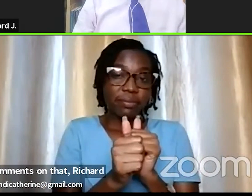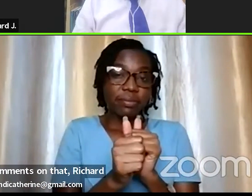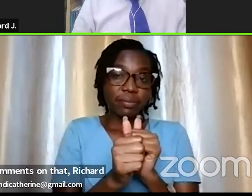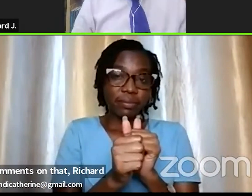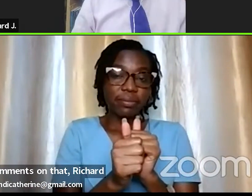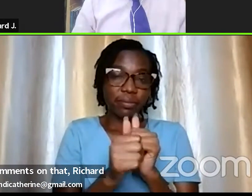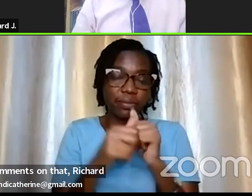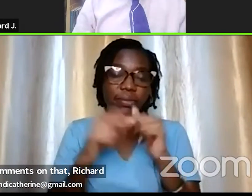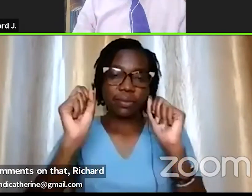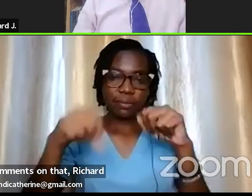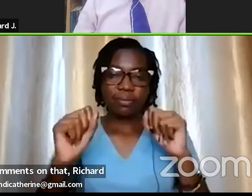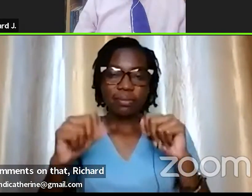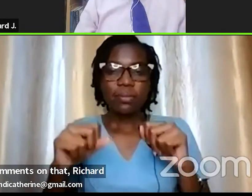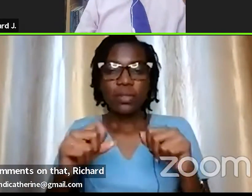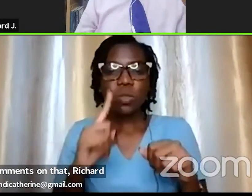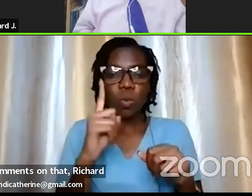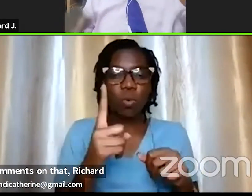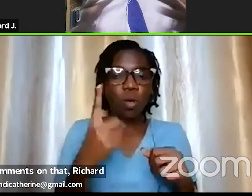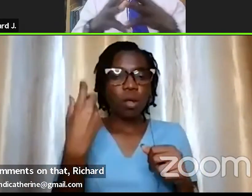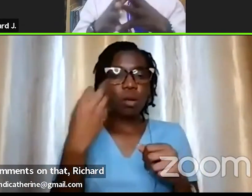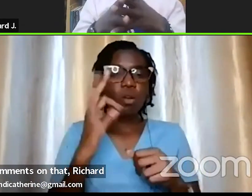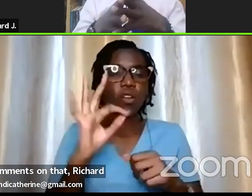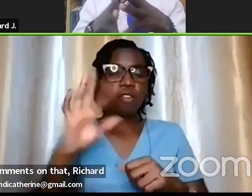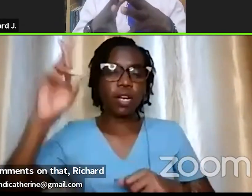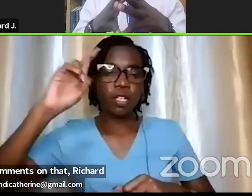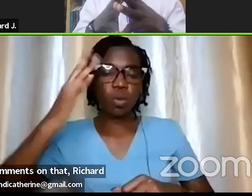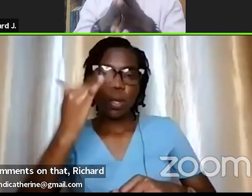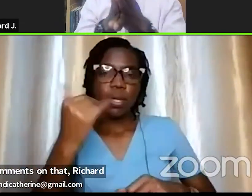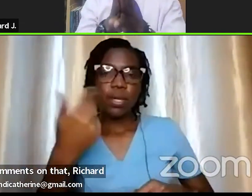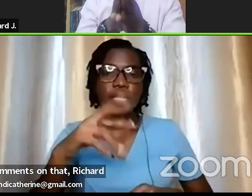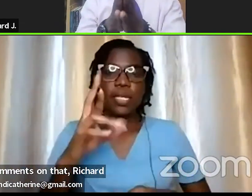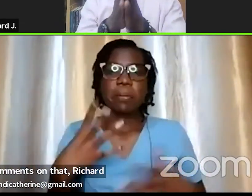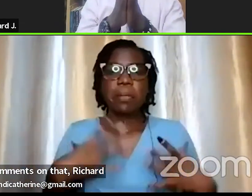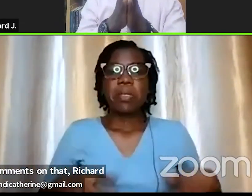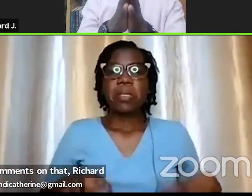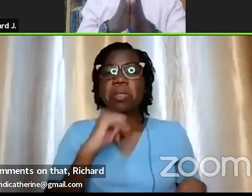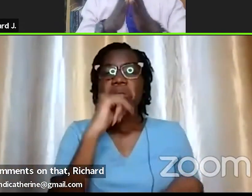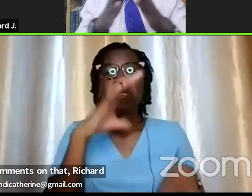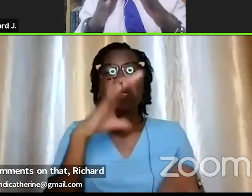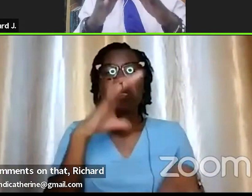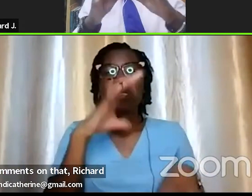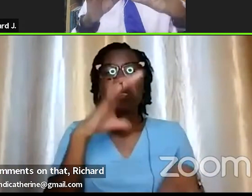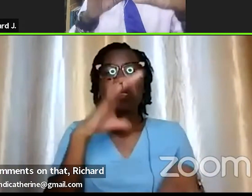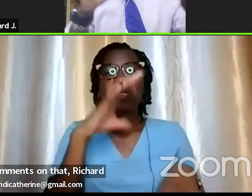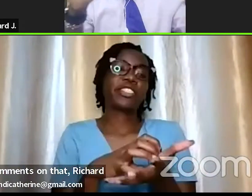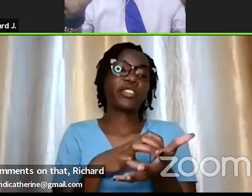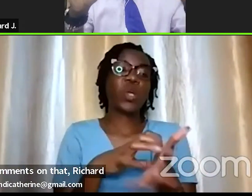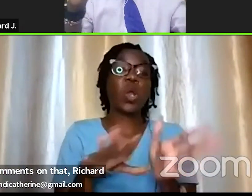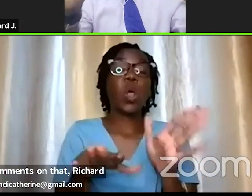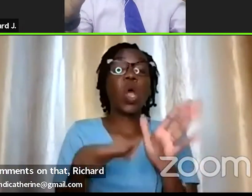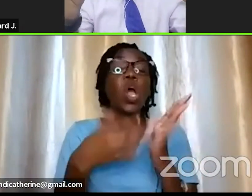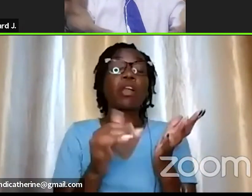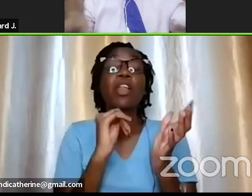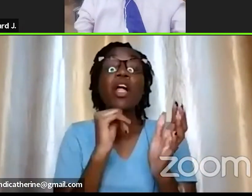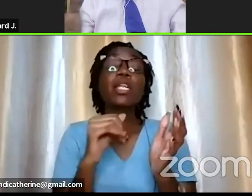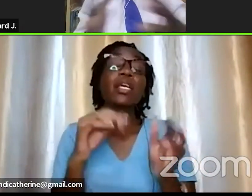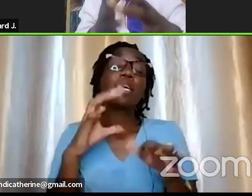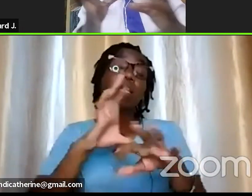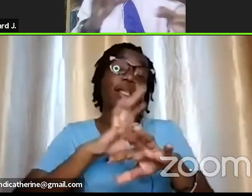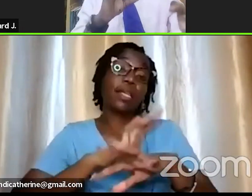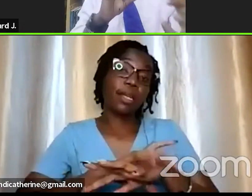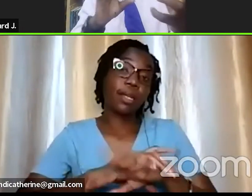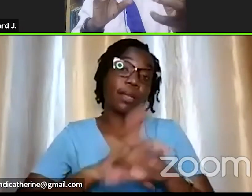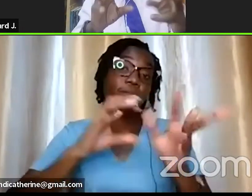of the reasons why HR people do not get positions, or they do not get those positions, CEO, in fact, we